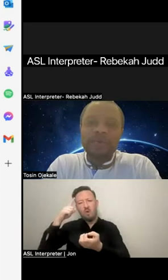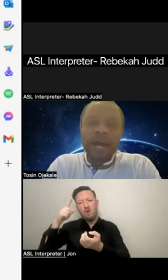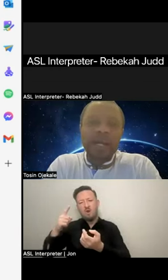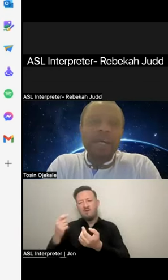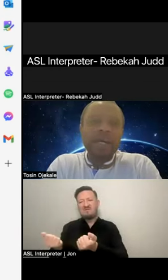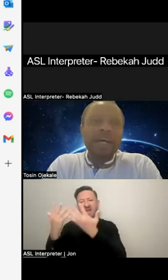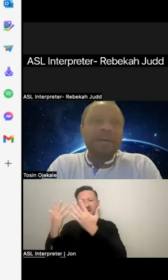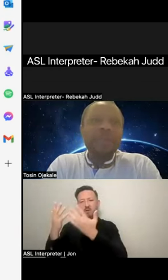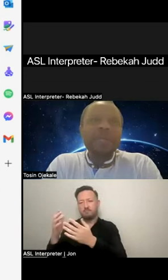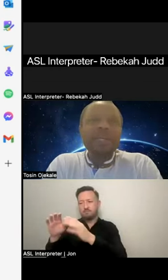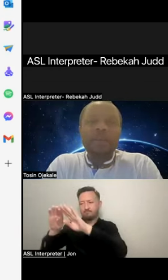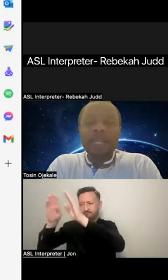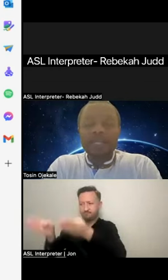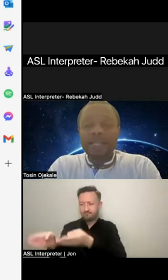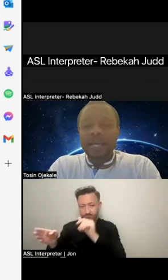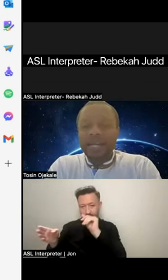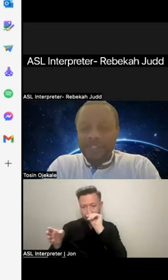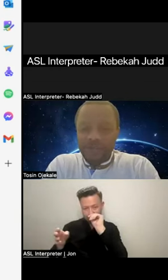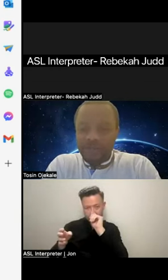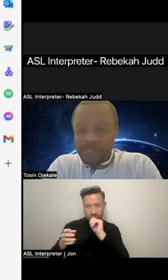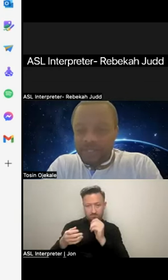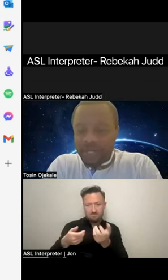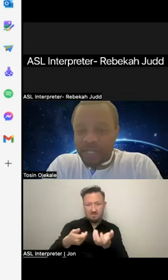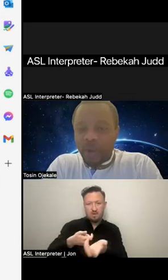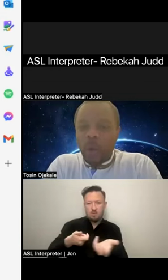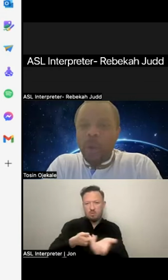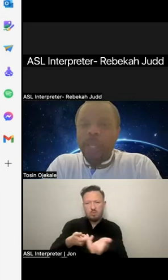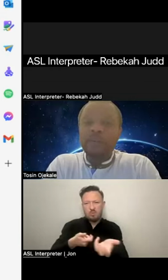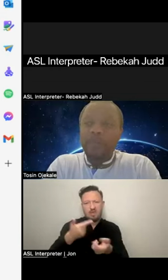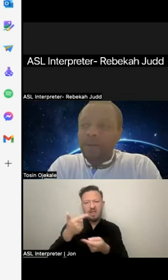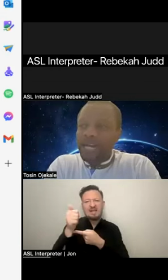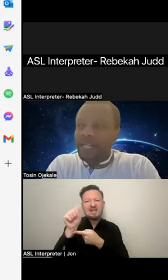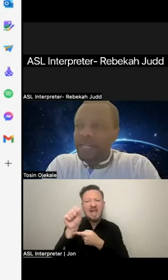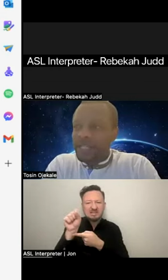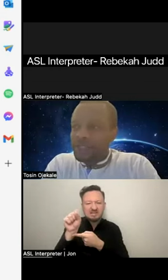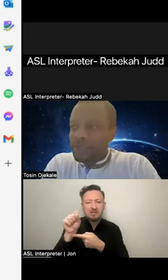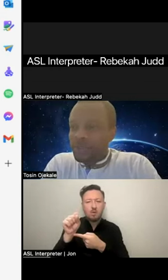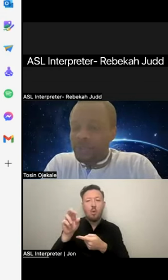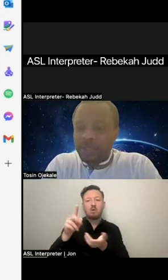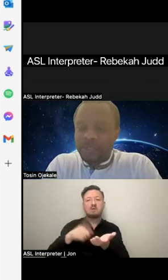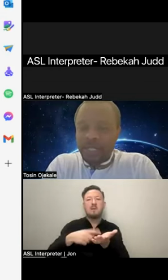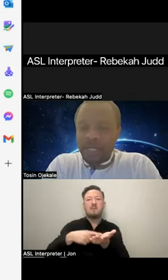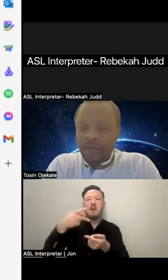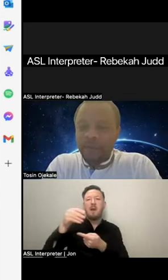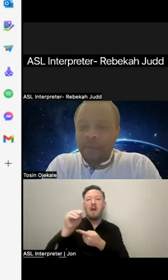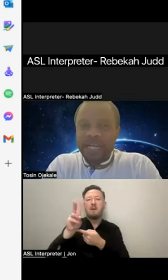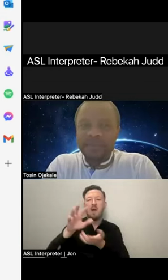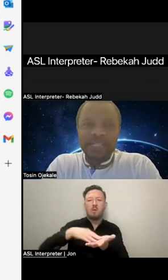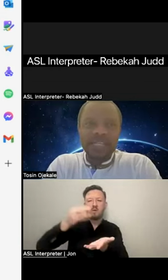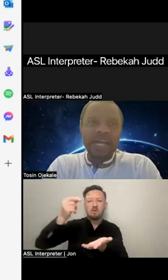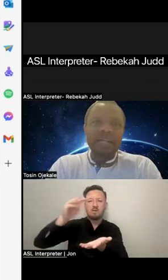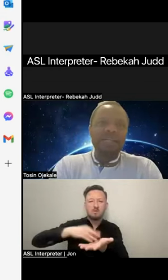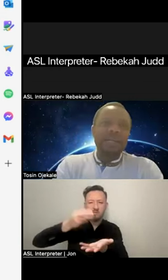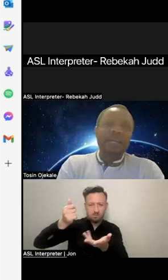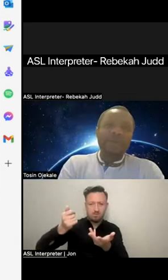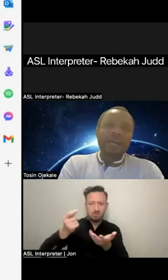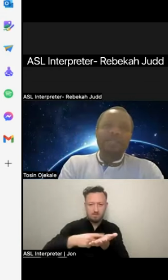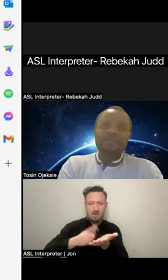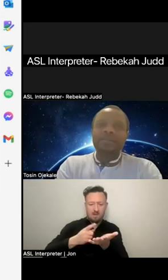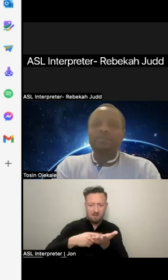the rack. Maybe something gaseous or even powder in nature. A lot of the ones I've seen